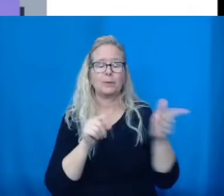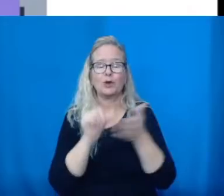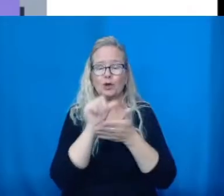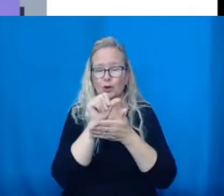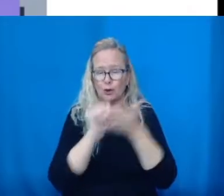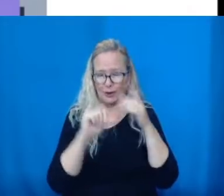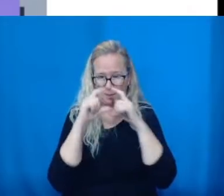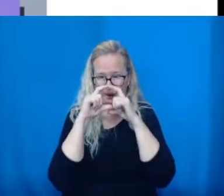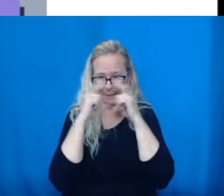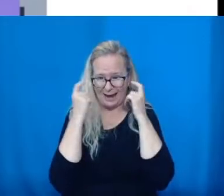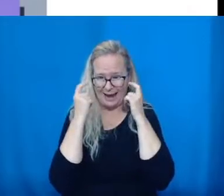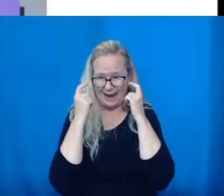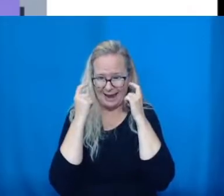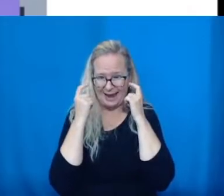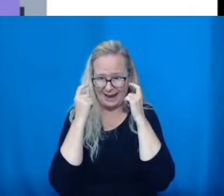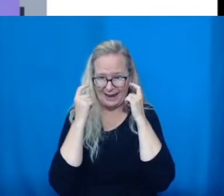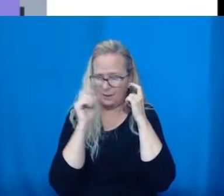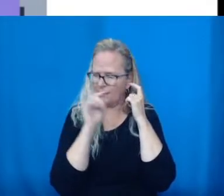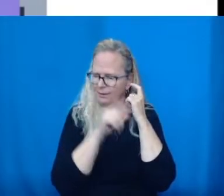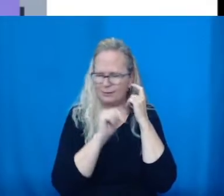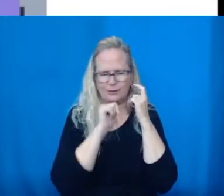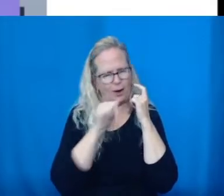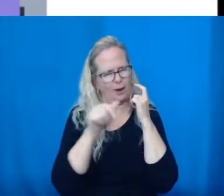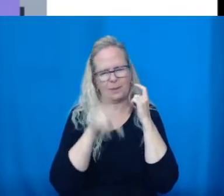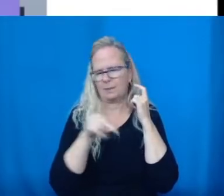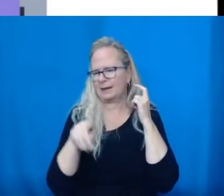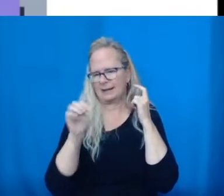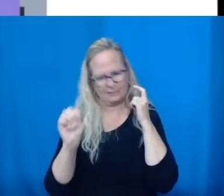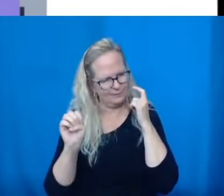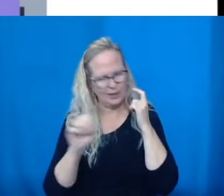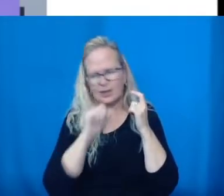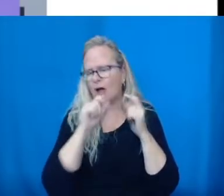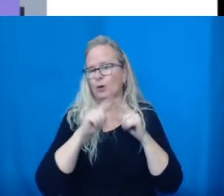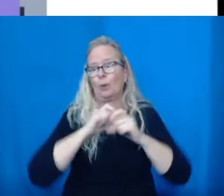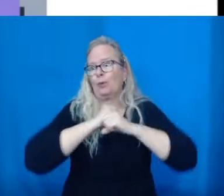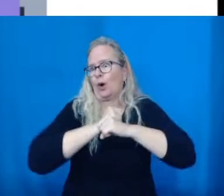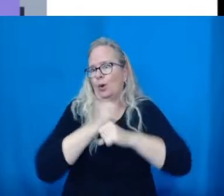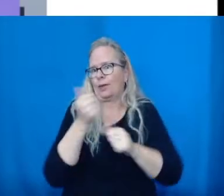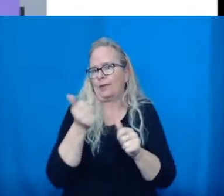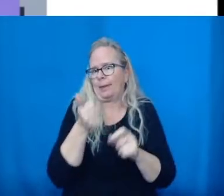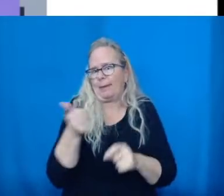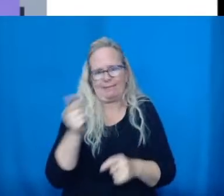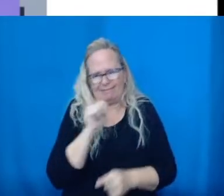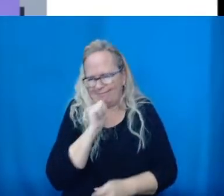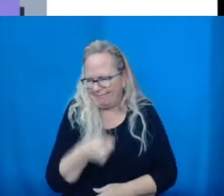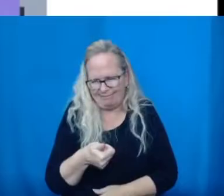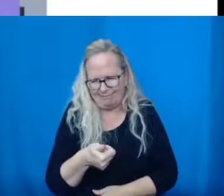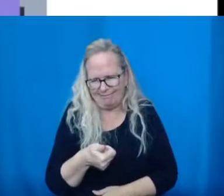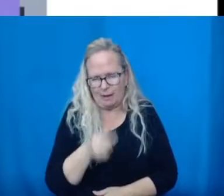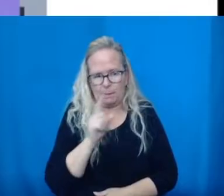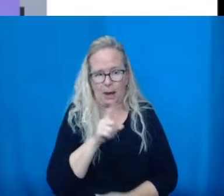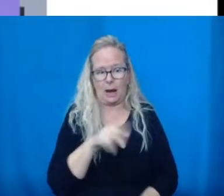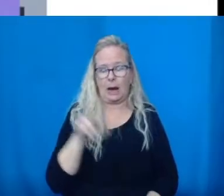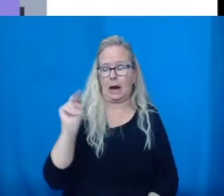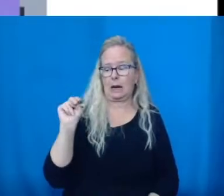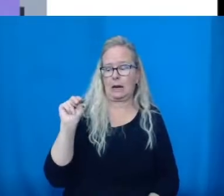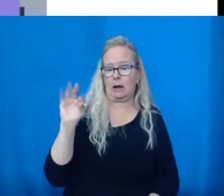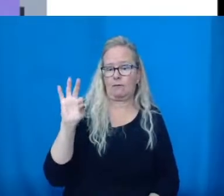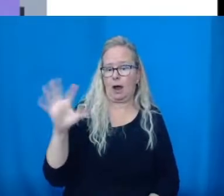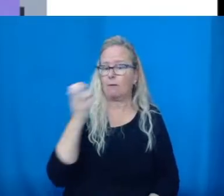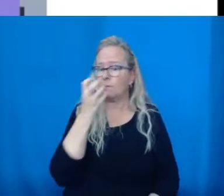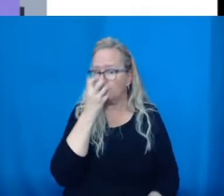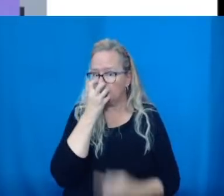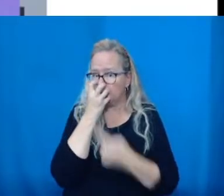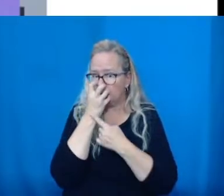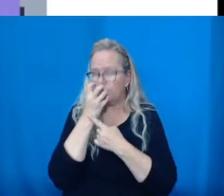that, whereas N95 respirators are. But what we're seeing now is, some of the leading